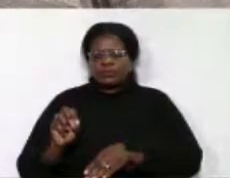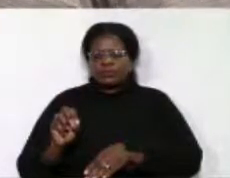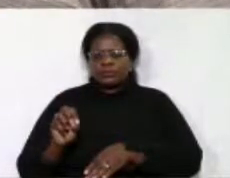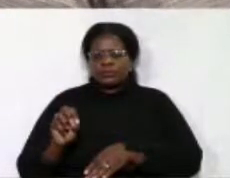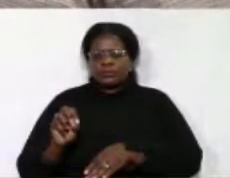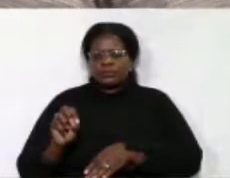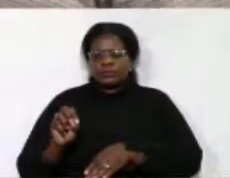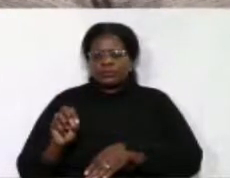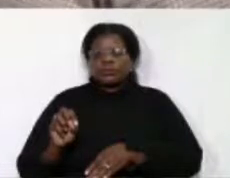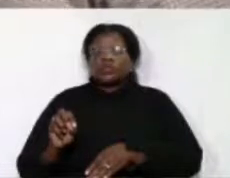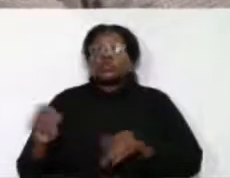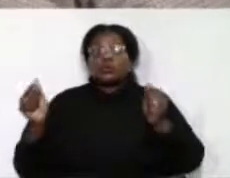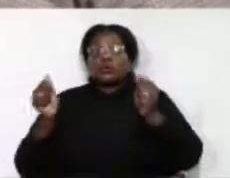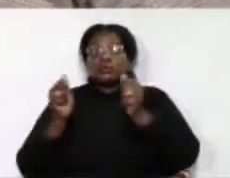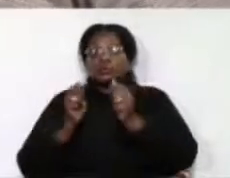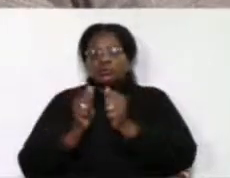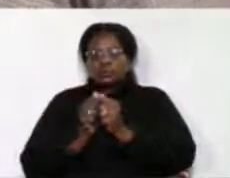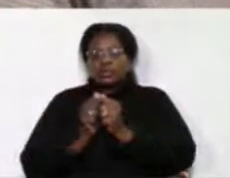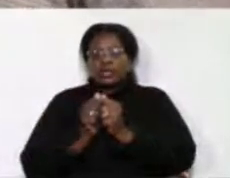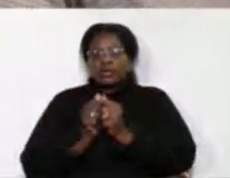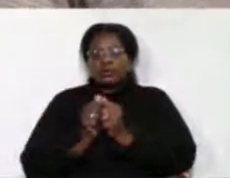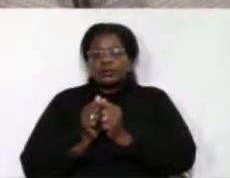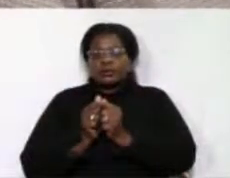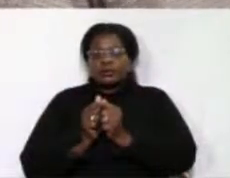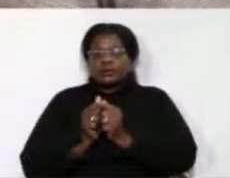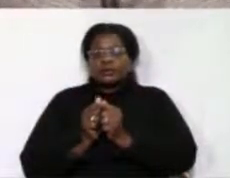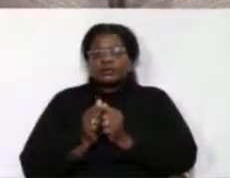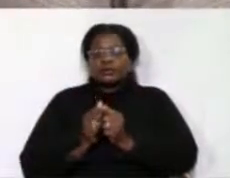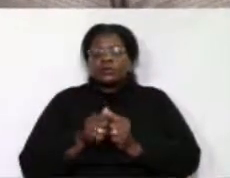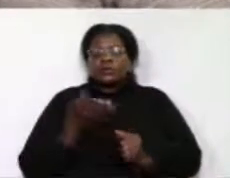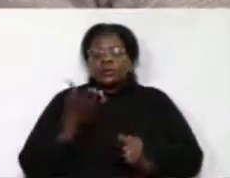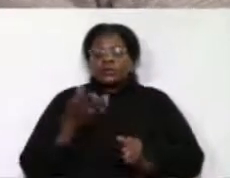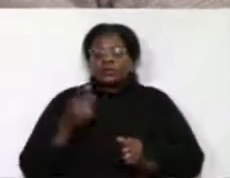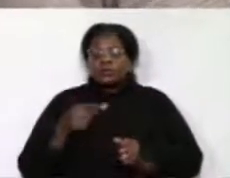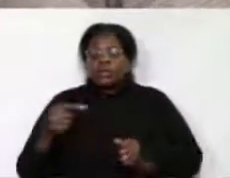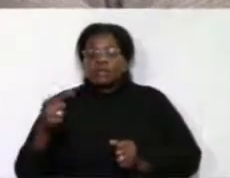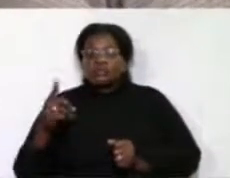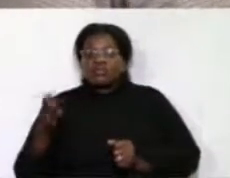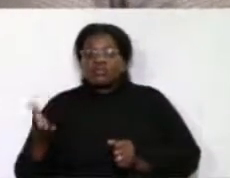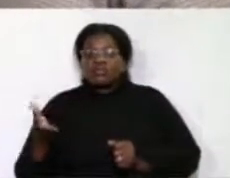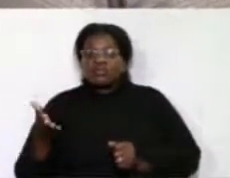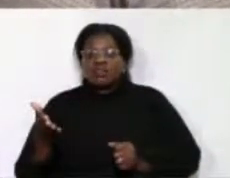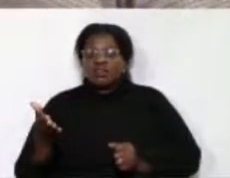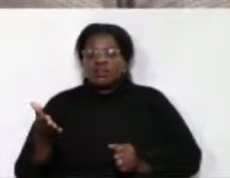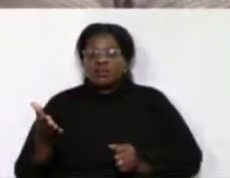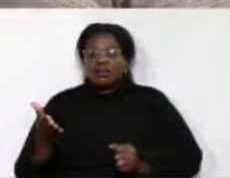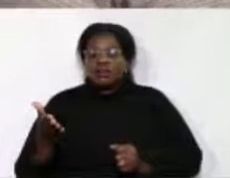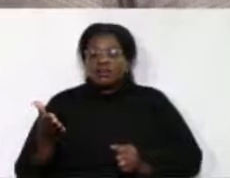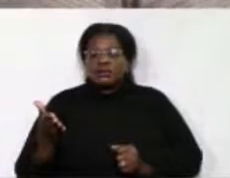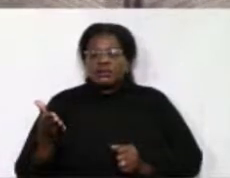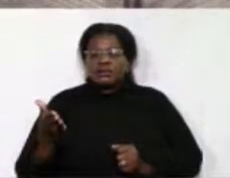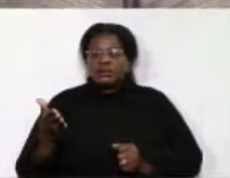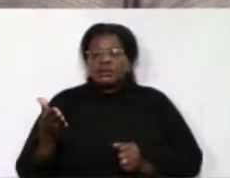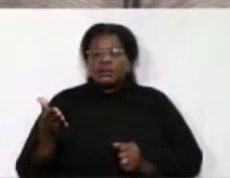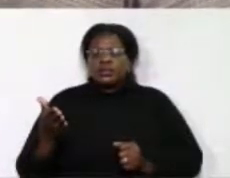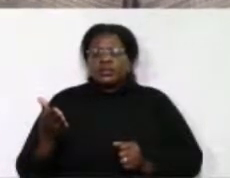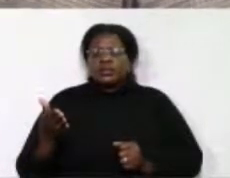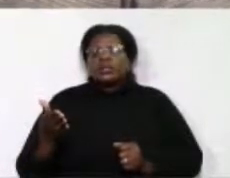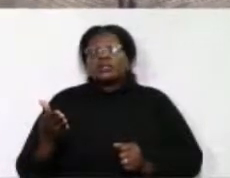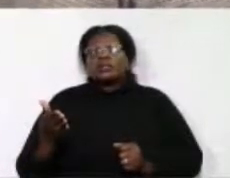Or the total assets rather. Yeah. This minus this, whatever that is, because I went straight for the ratio, is your total